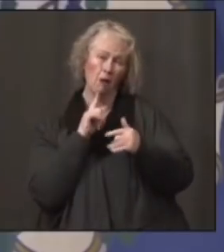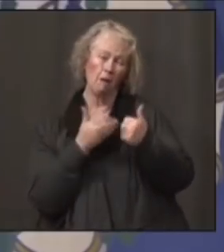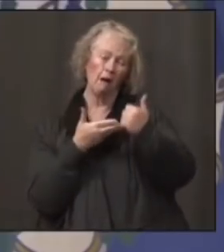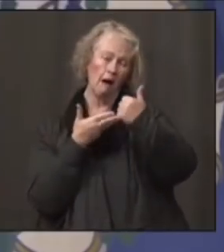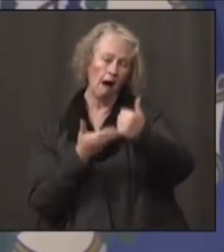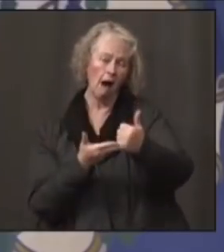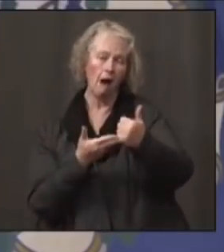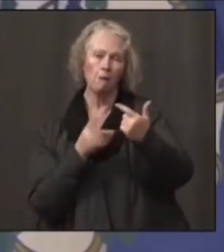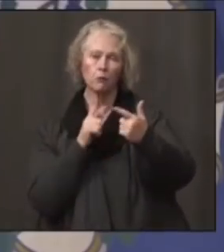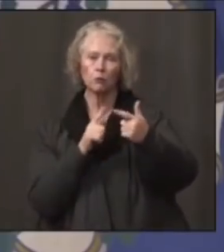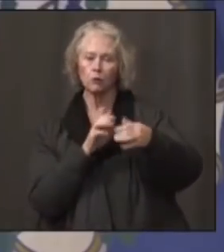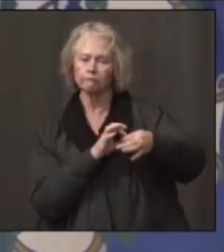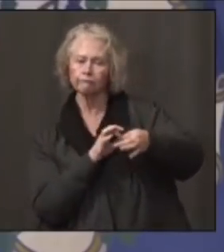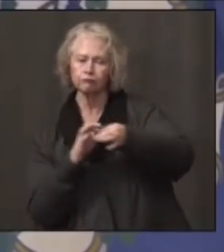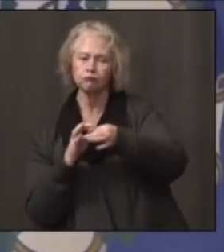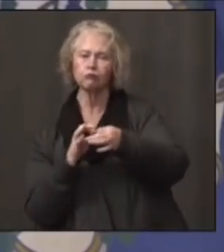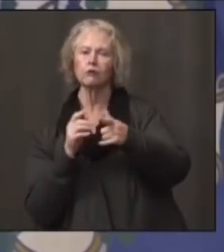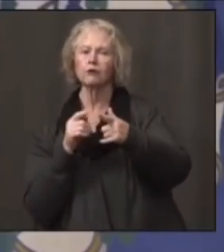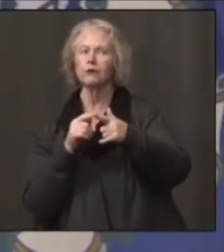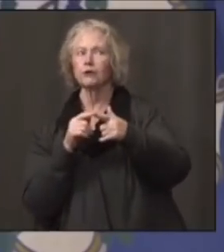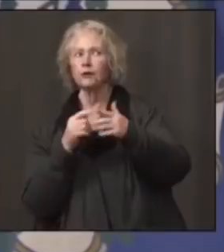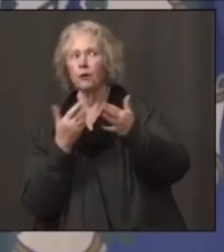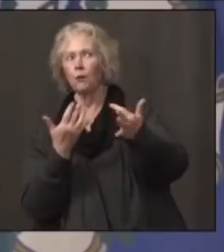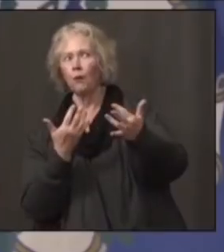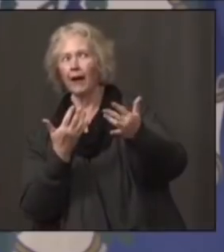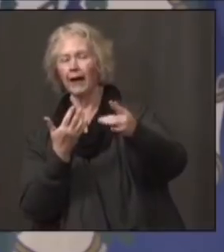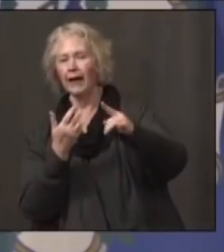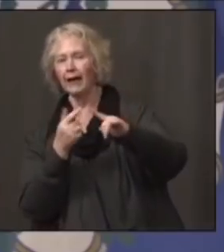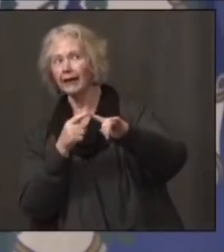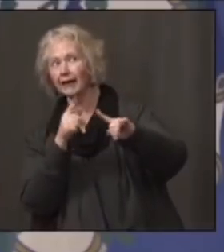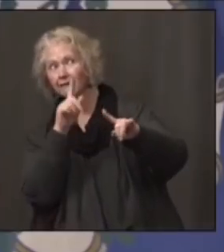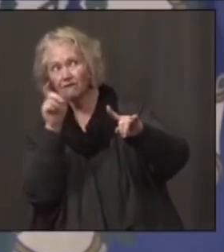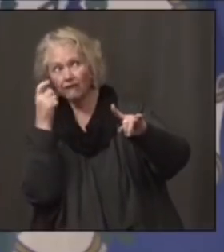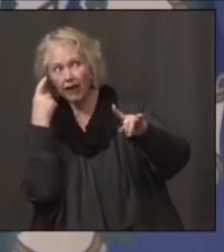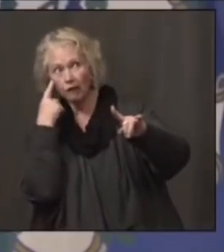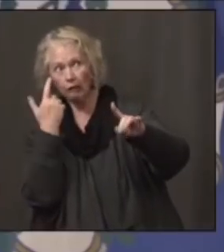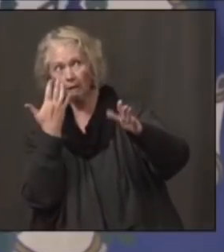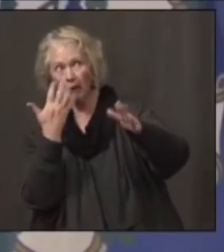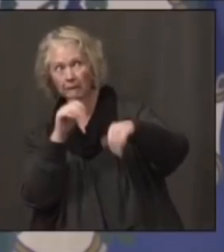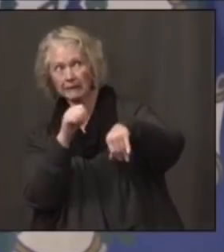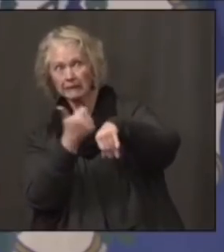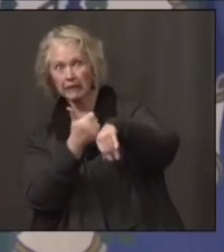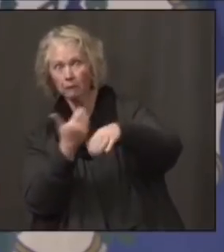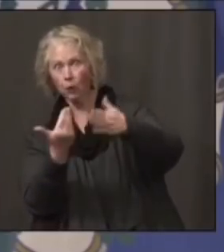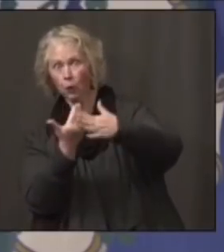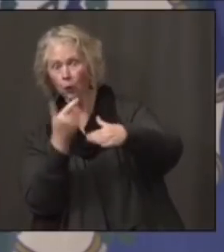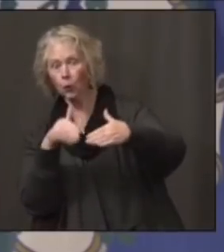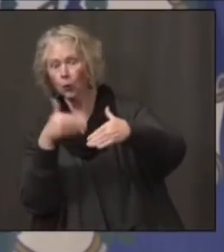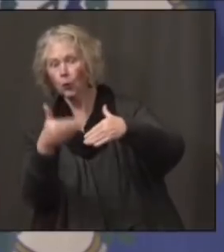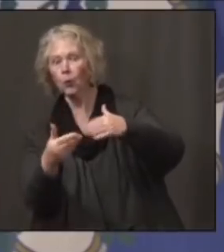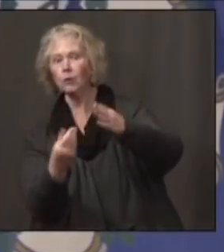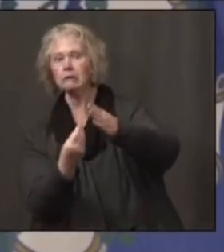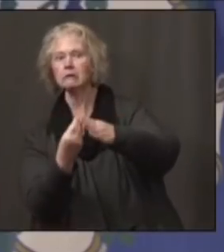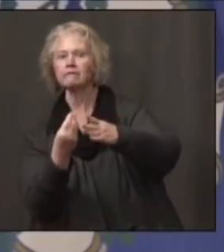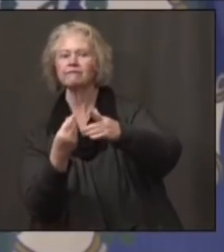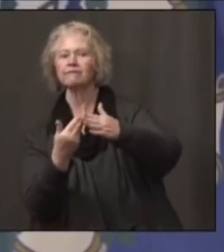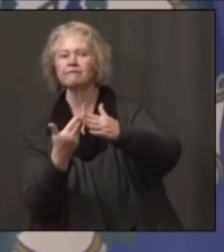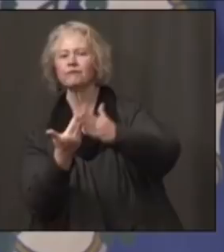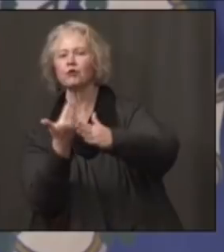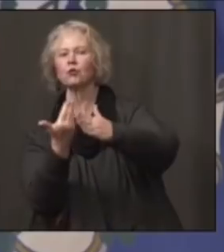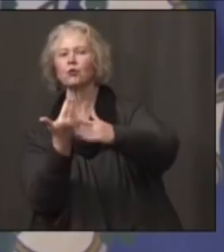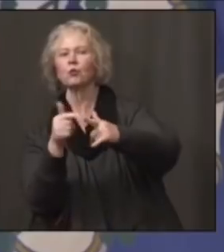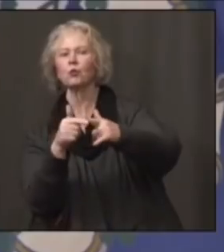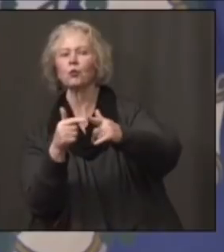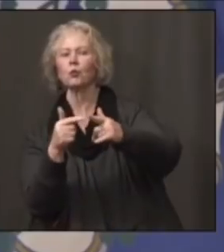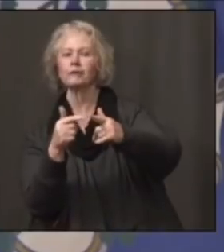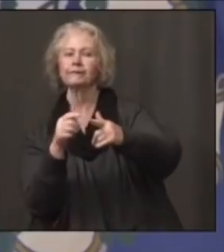program, which we'd like to see set up by early next year. I could sense some urgency in the voices of